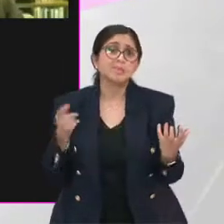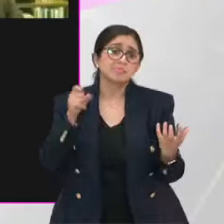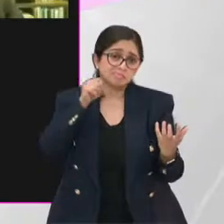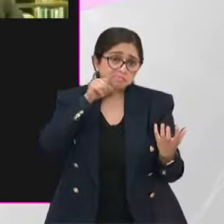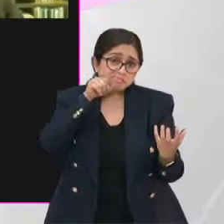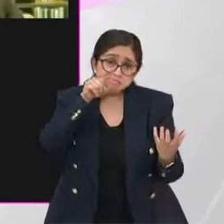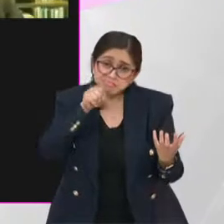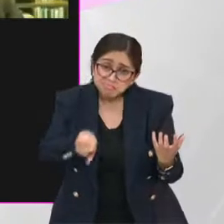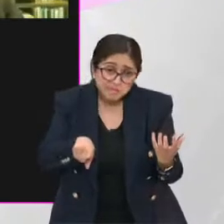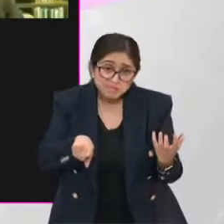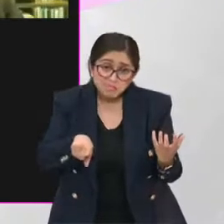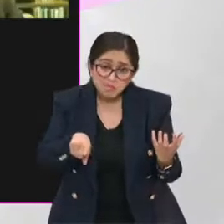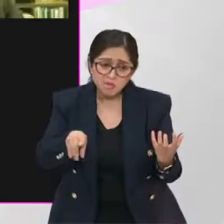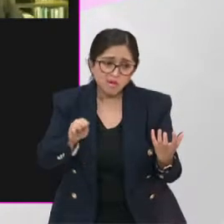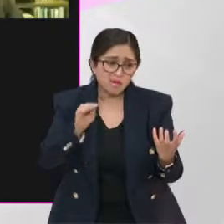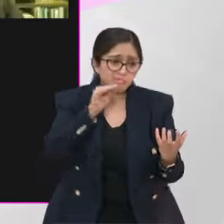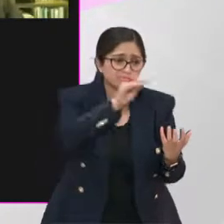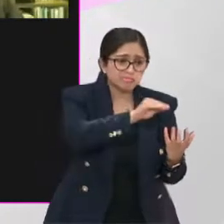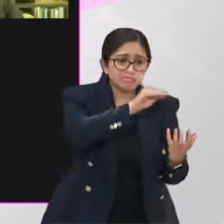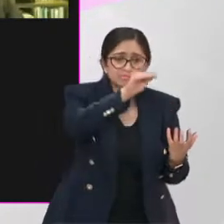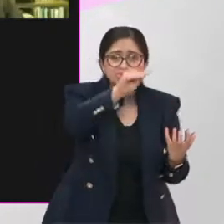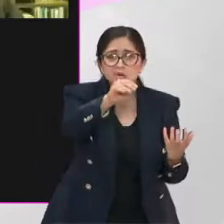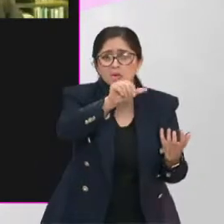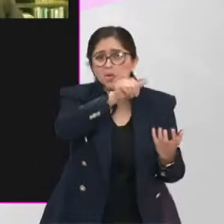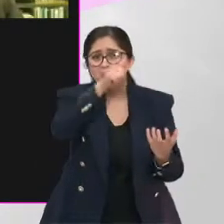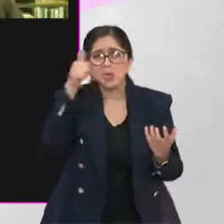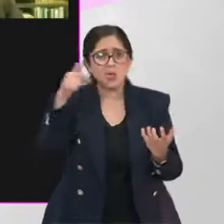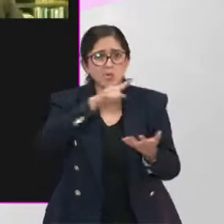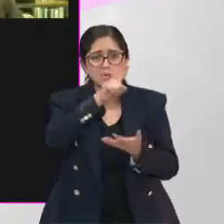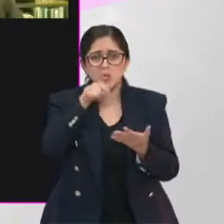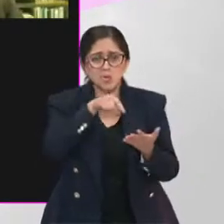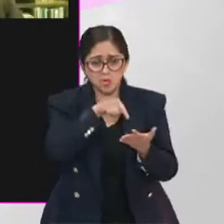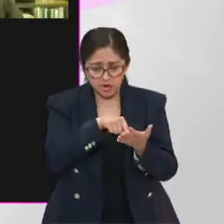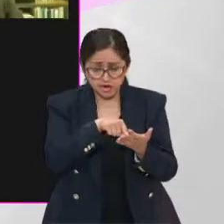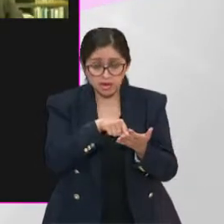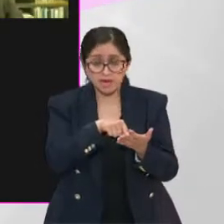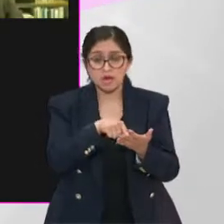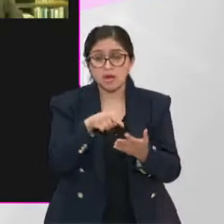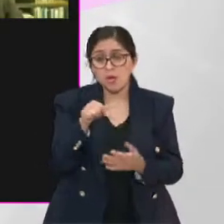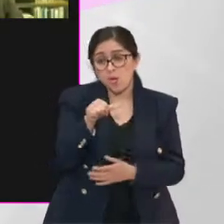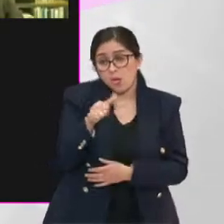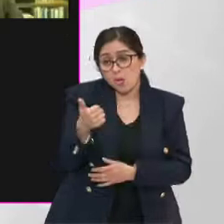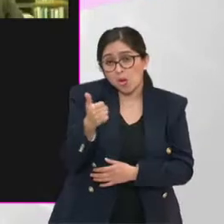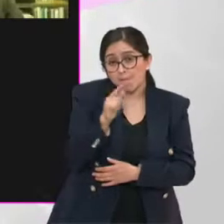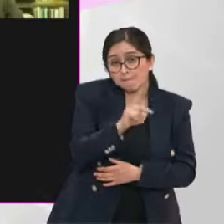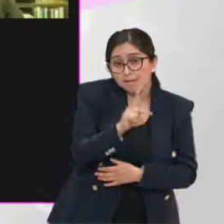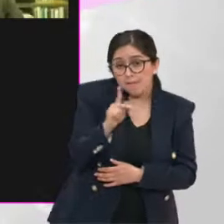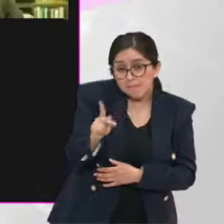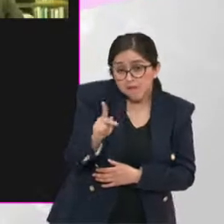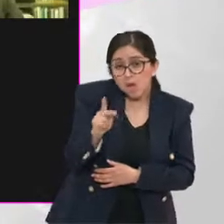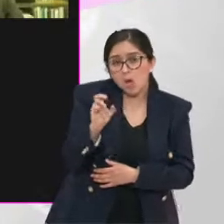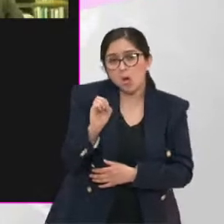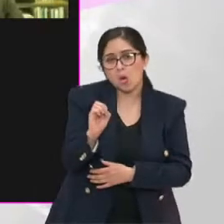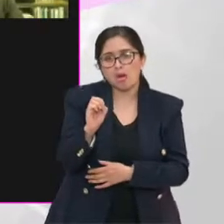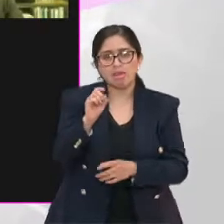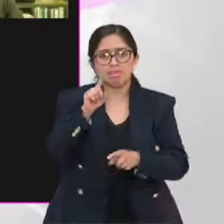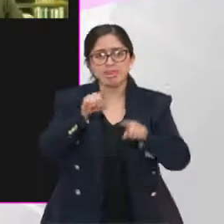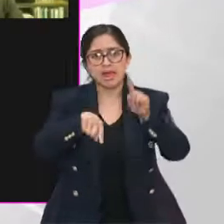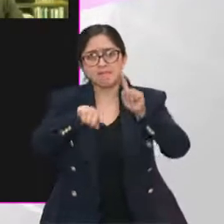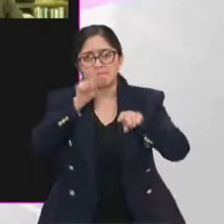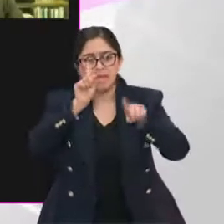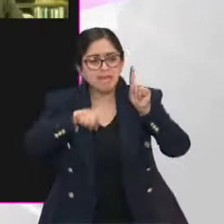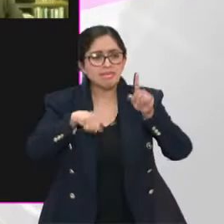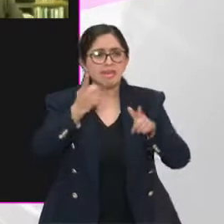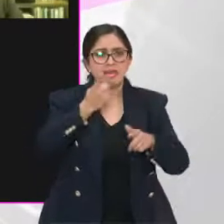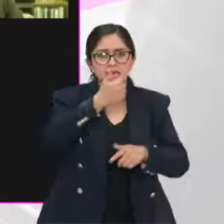these divisions are there or are present in many other countries, but